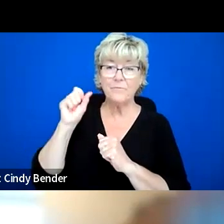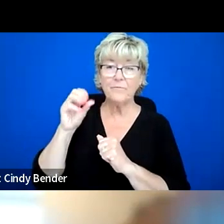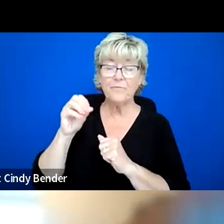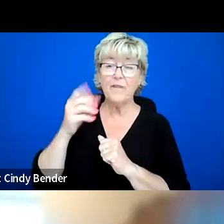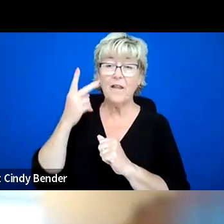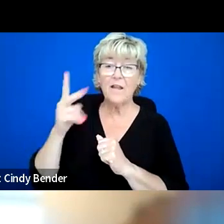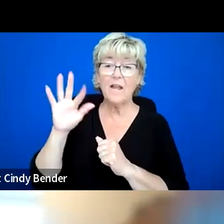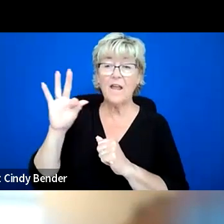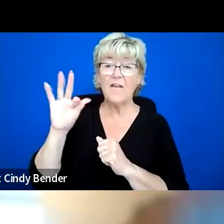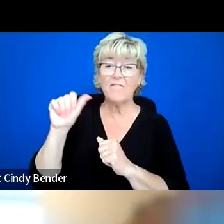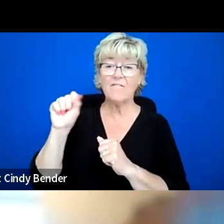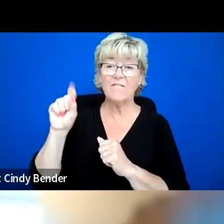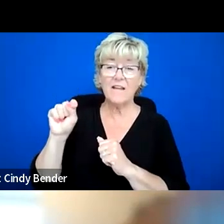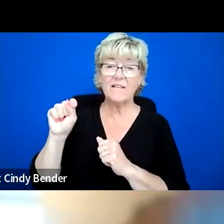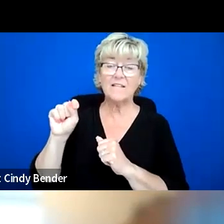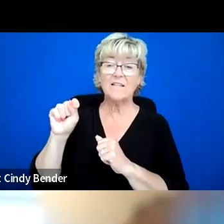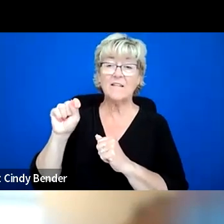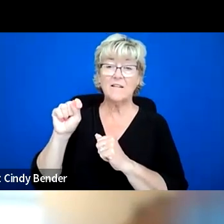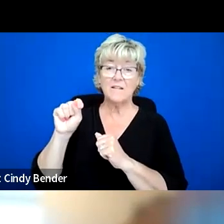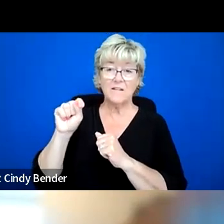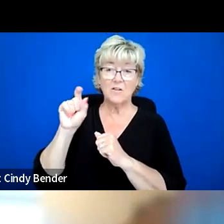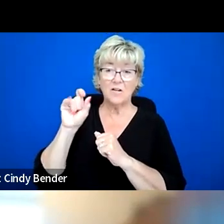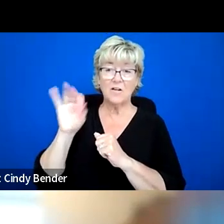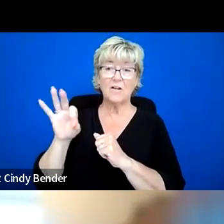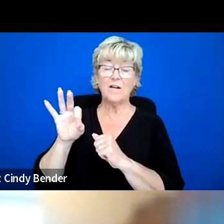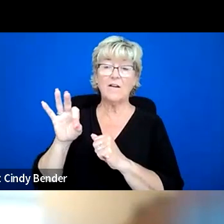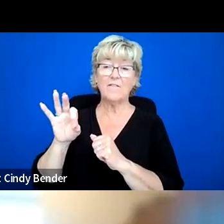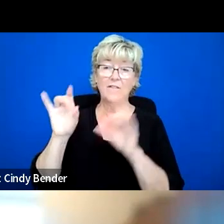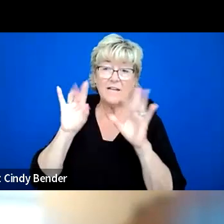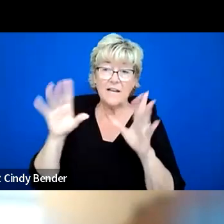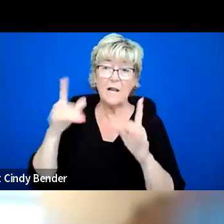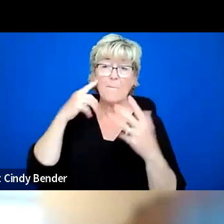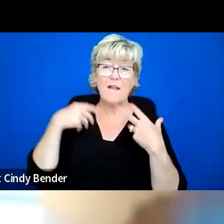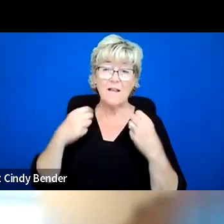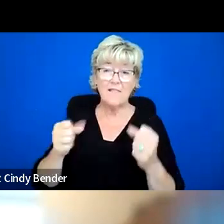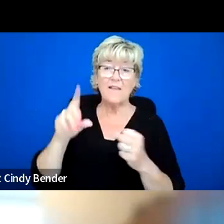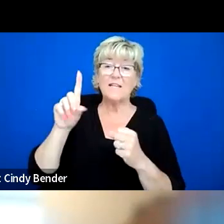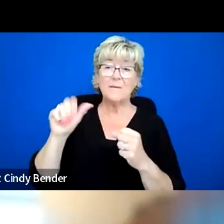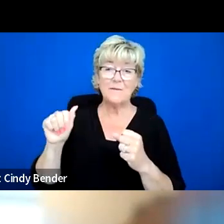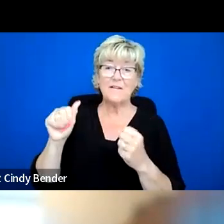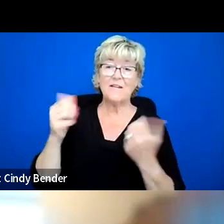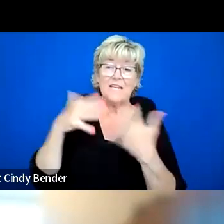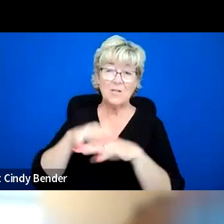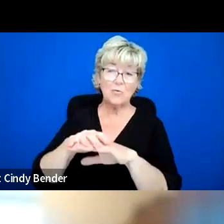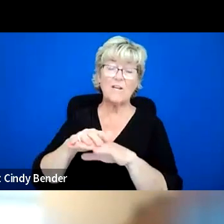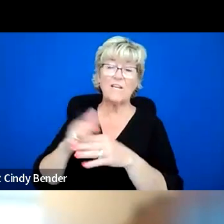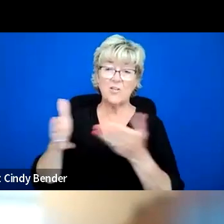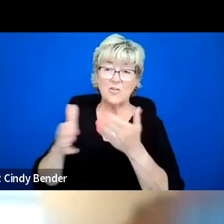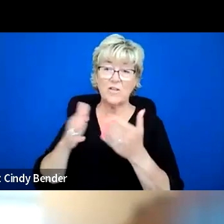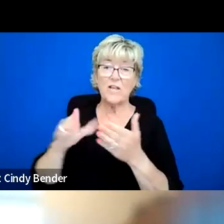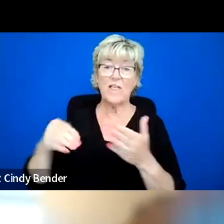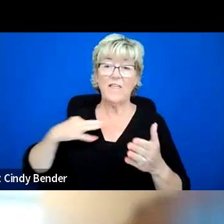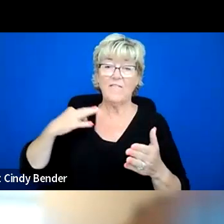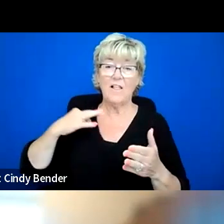so FAST is an extension of disaster health, mental health, and disability integration services. And these